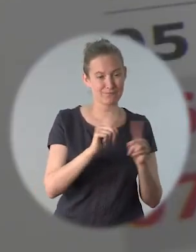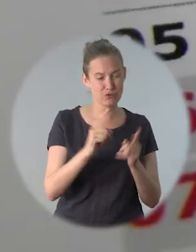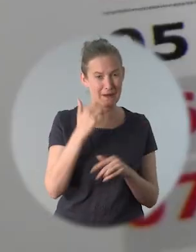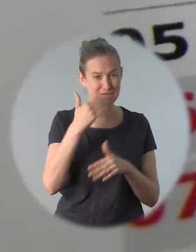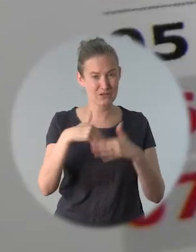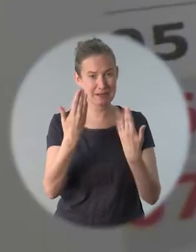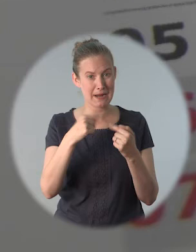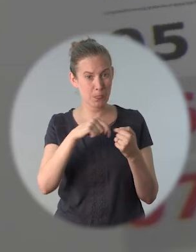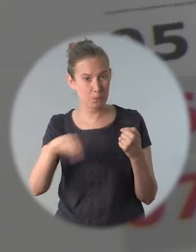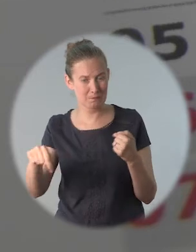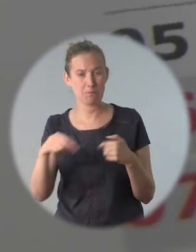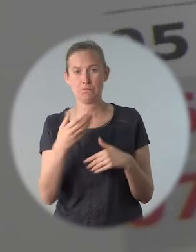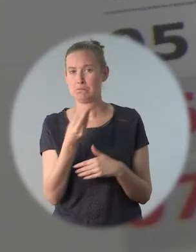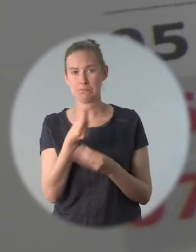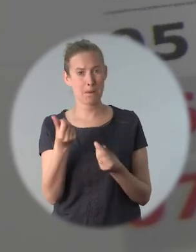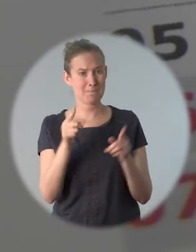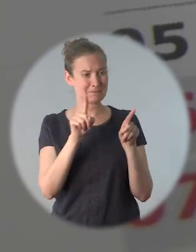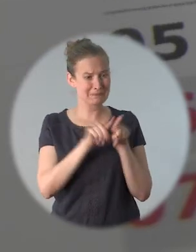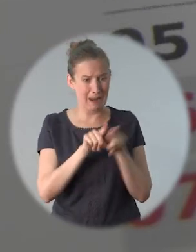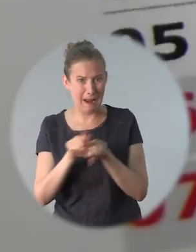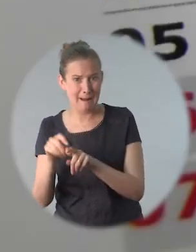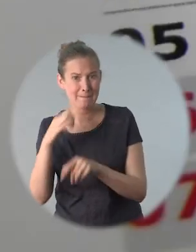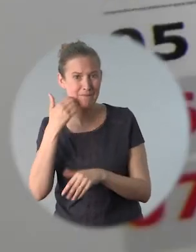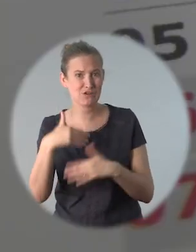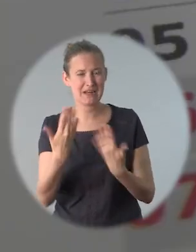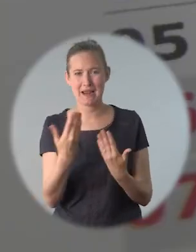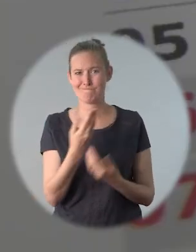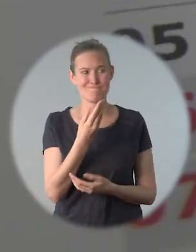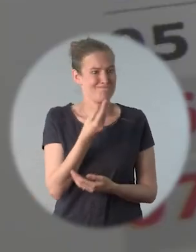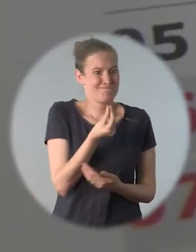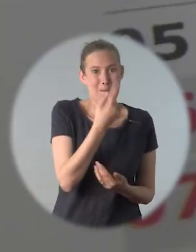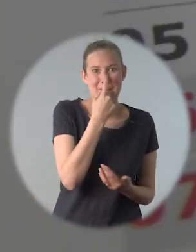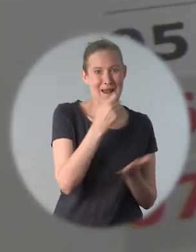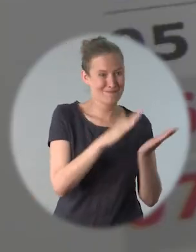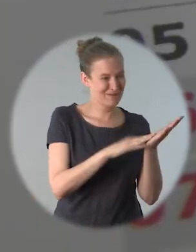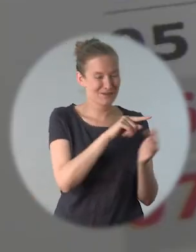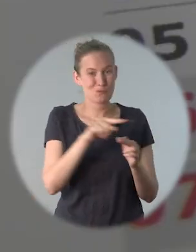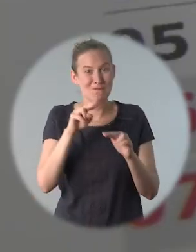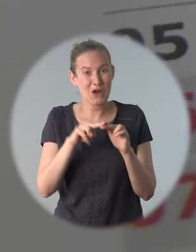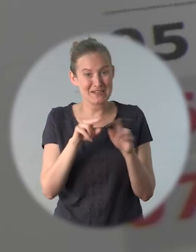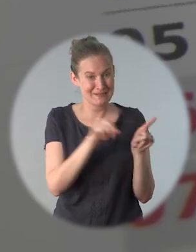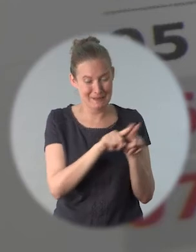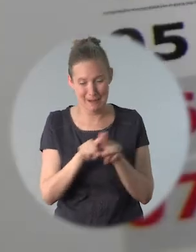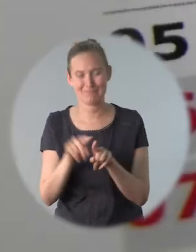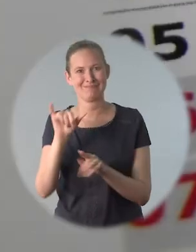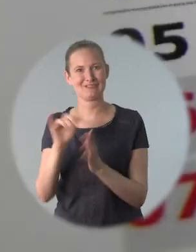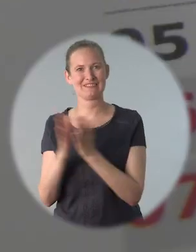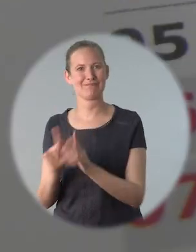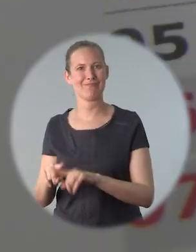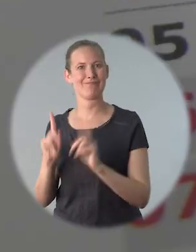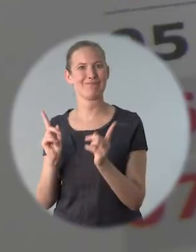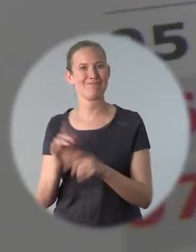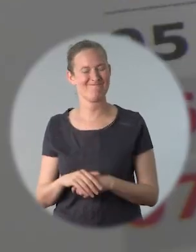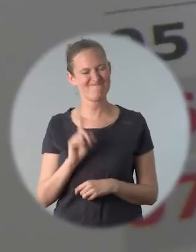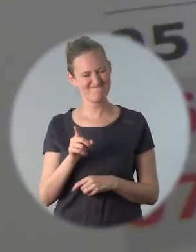others have the same setting every day and others you can set the same times for Monday to Friday but different